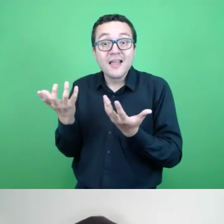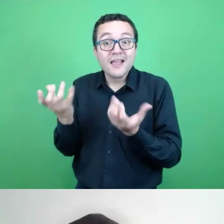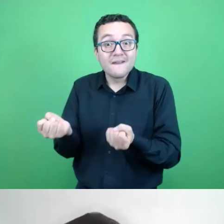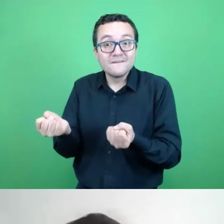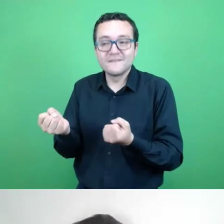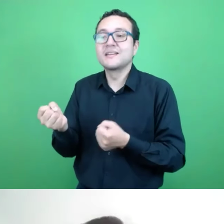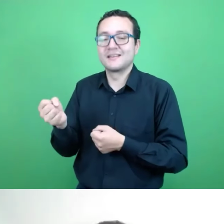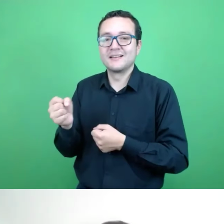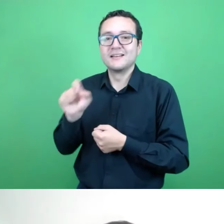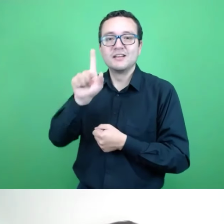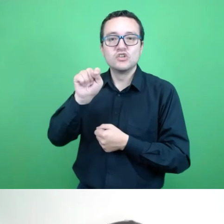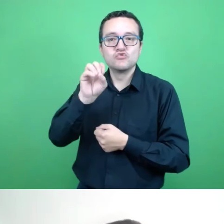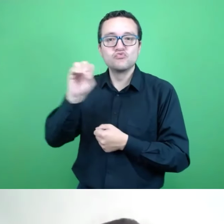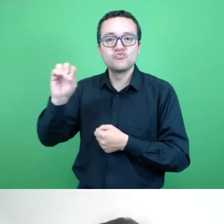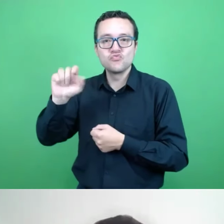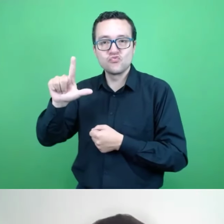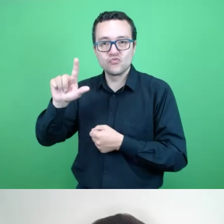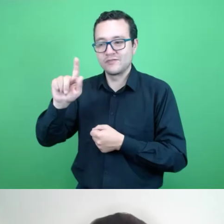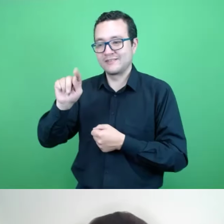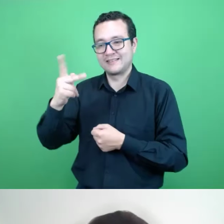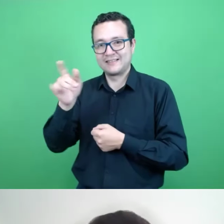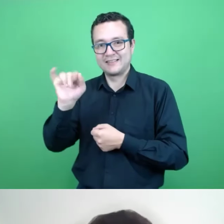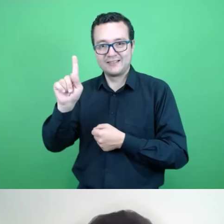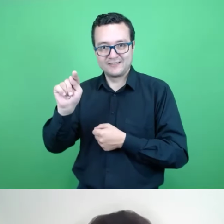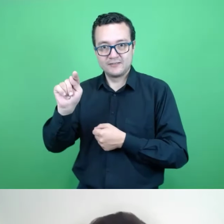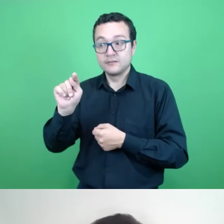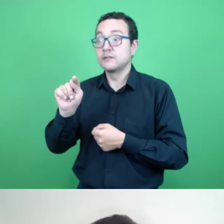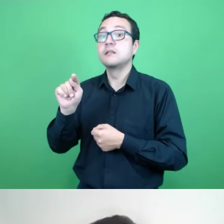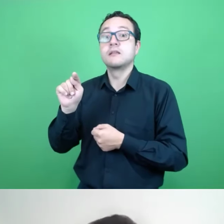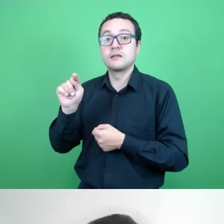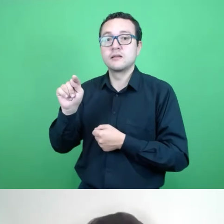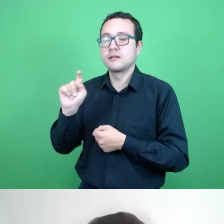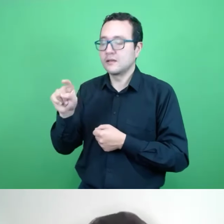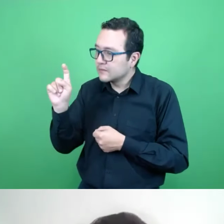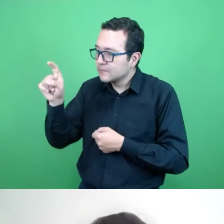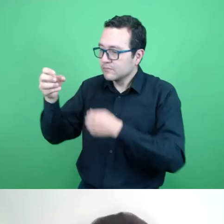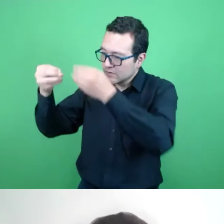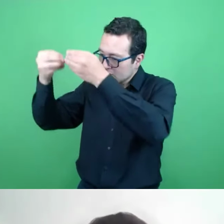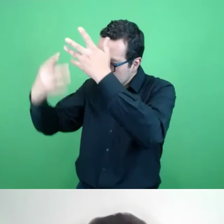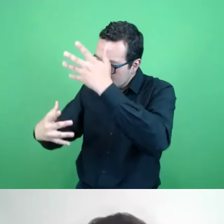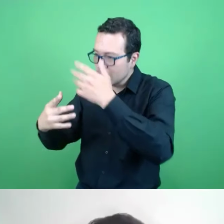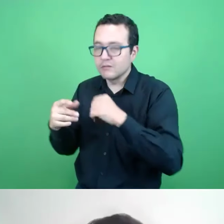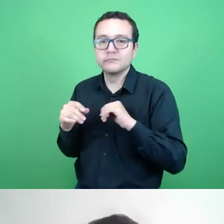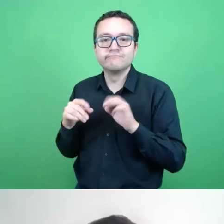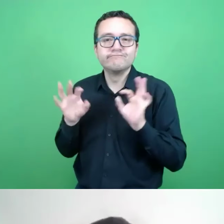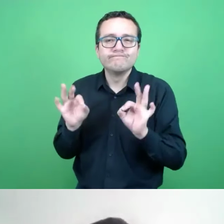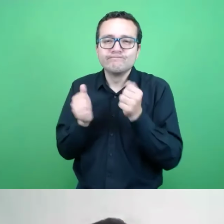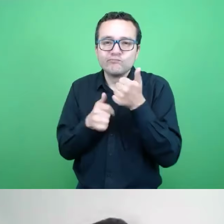about the GDS. It contains a format letter that you can use to call for